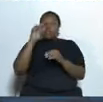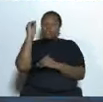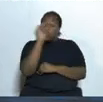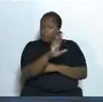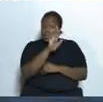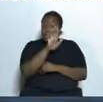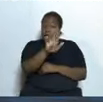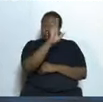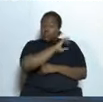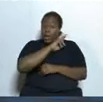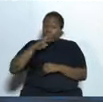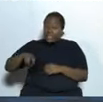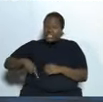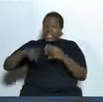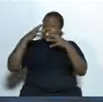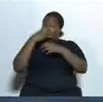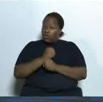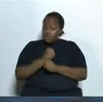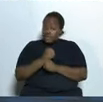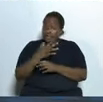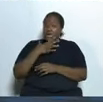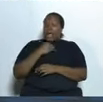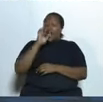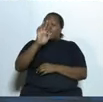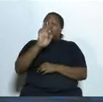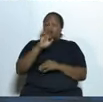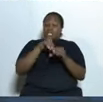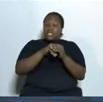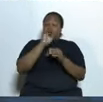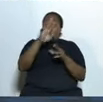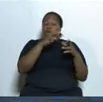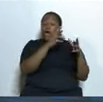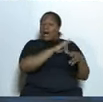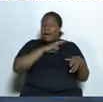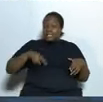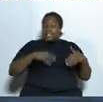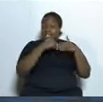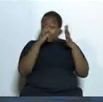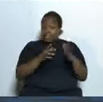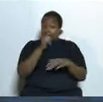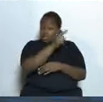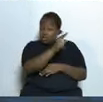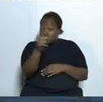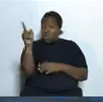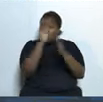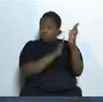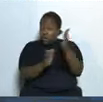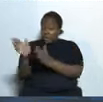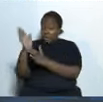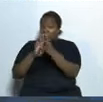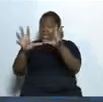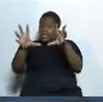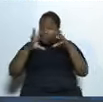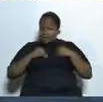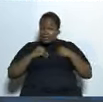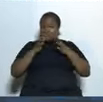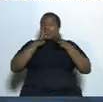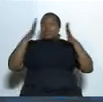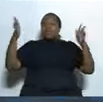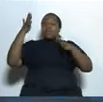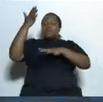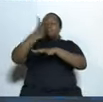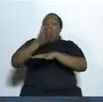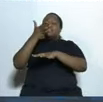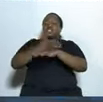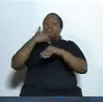religious confidence in your religious leader, you are preparing to accept the great deception at